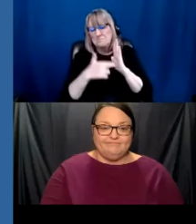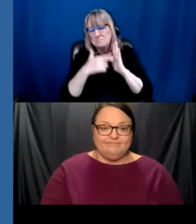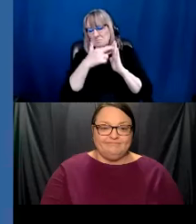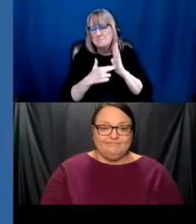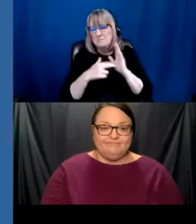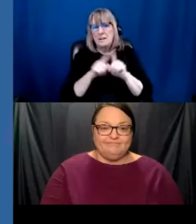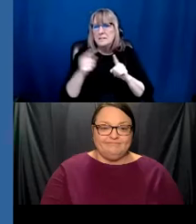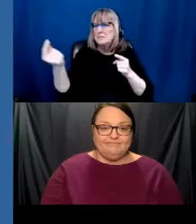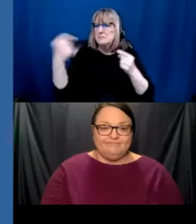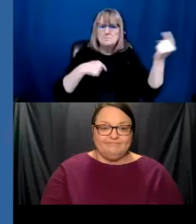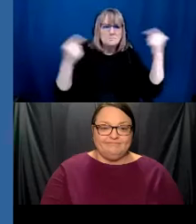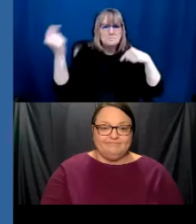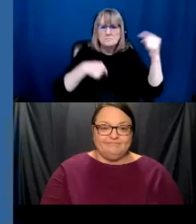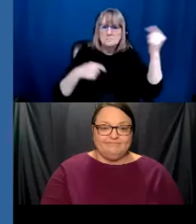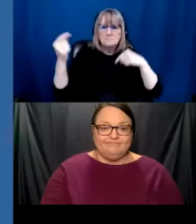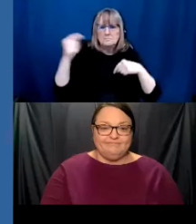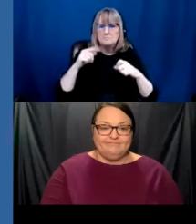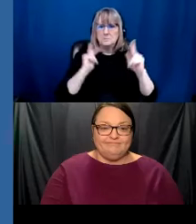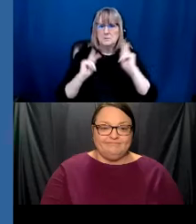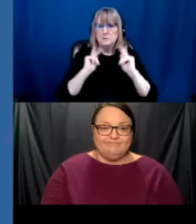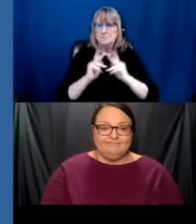want to go to the next slide?